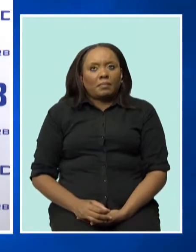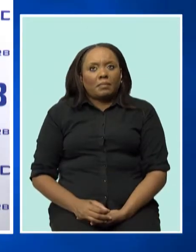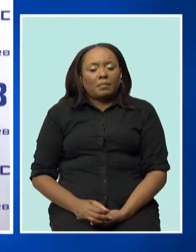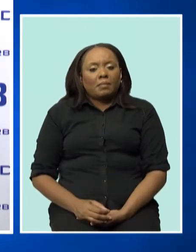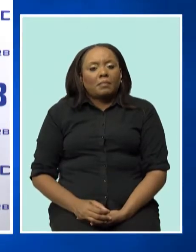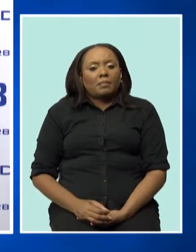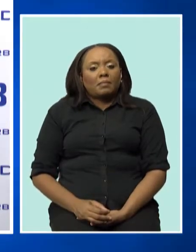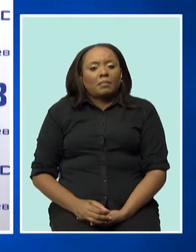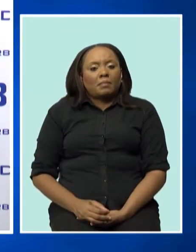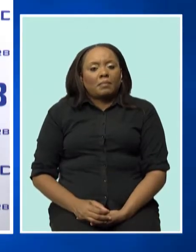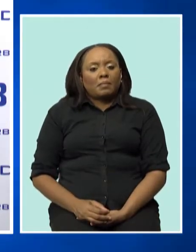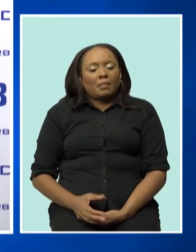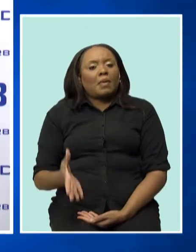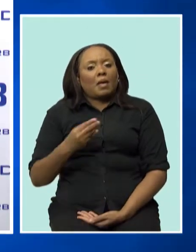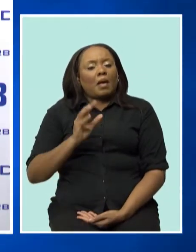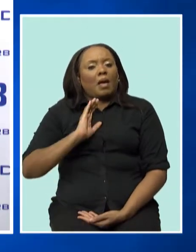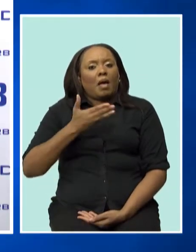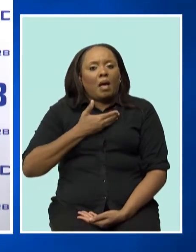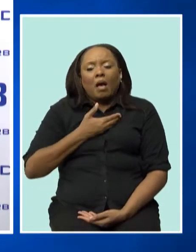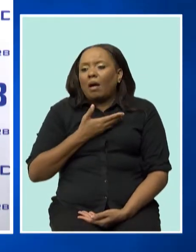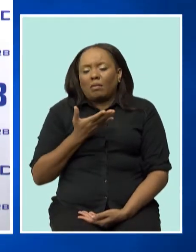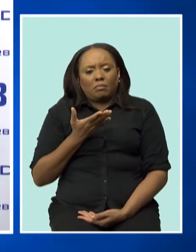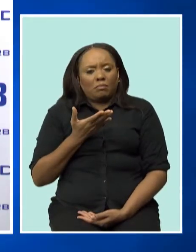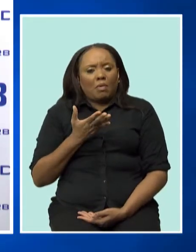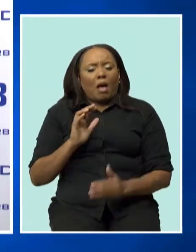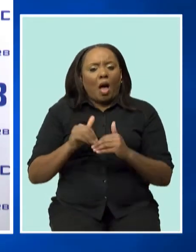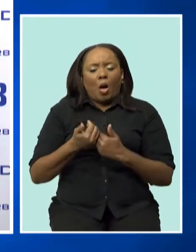fiscal and financial position, economic position.